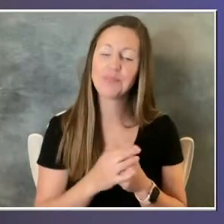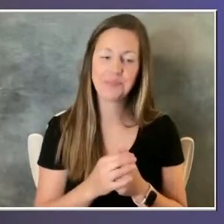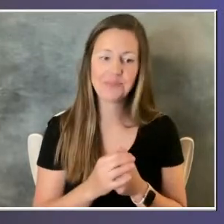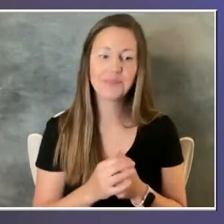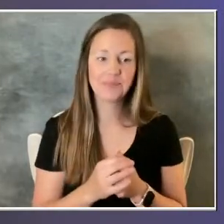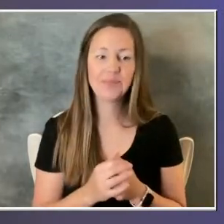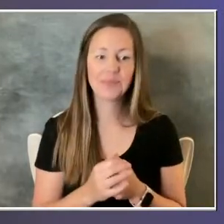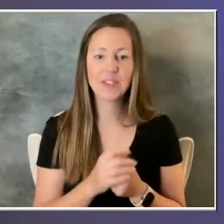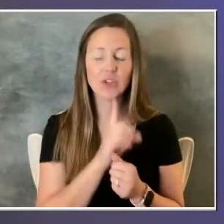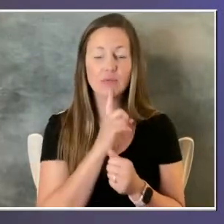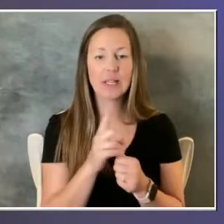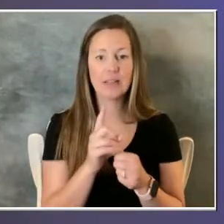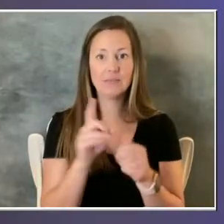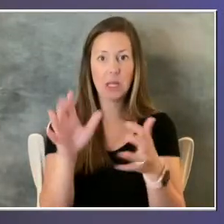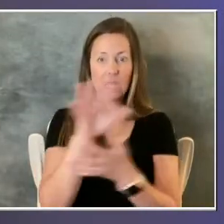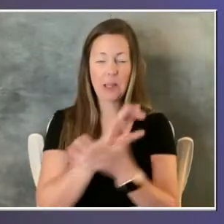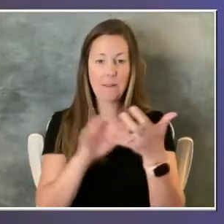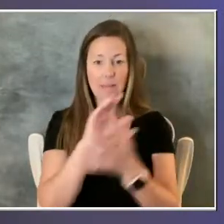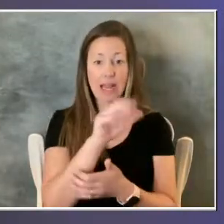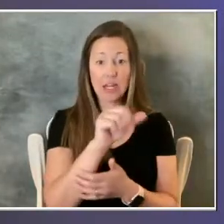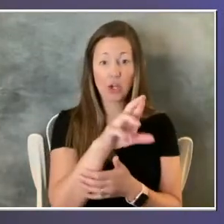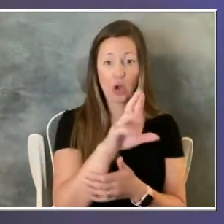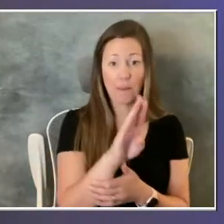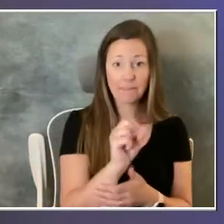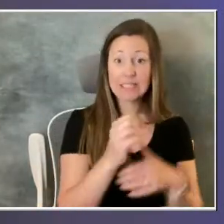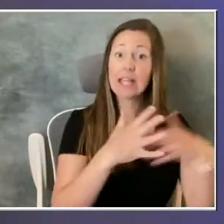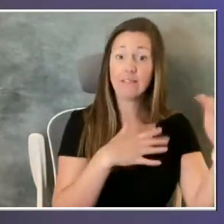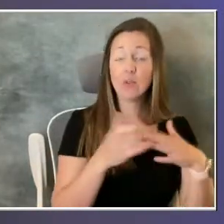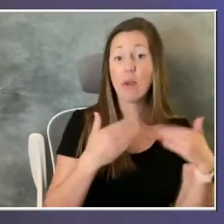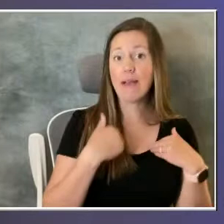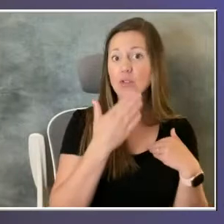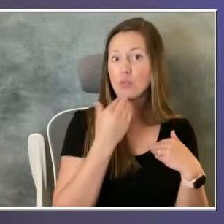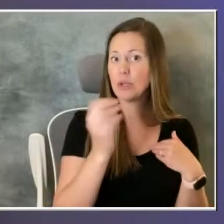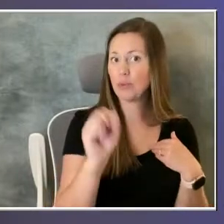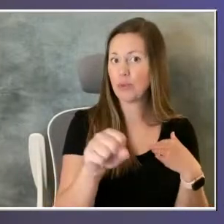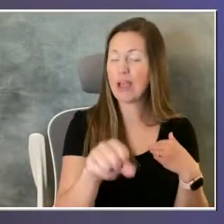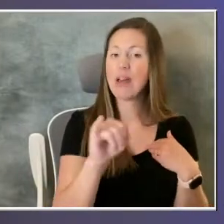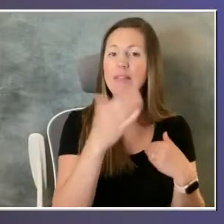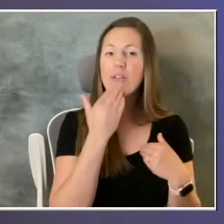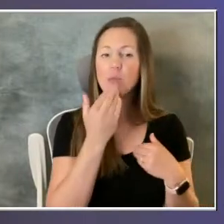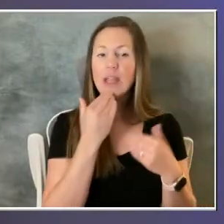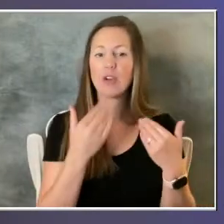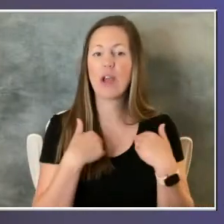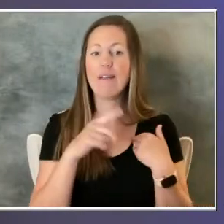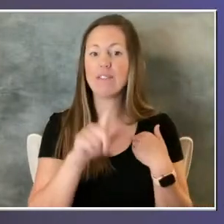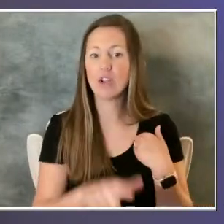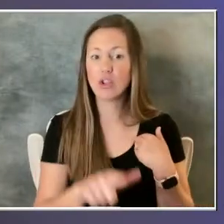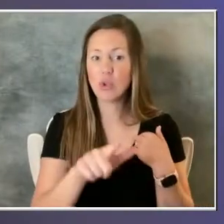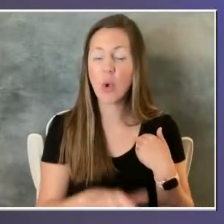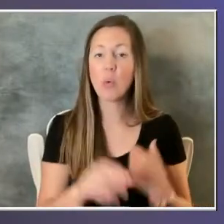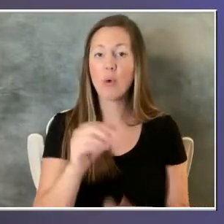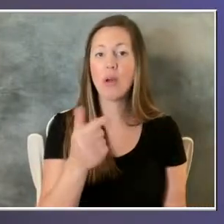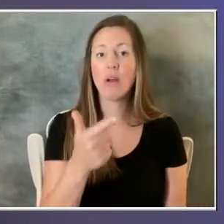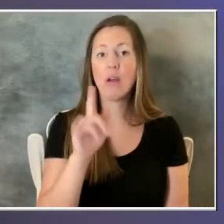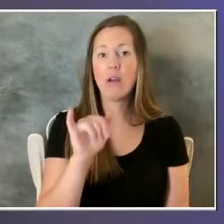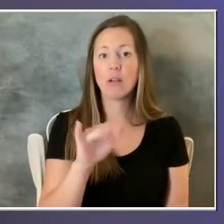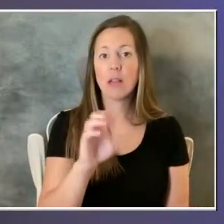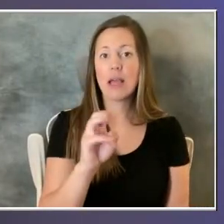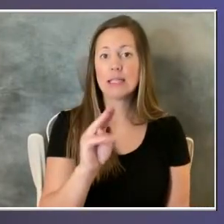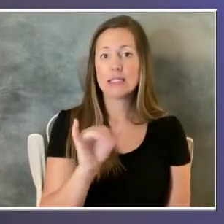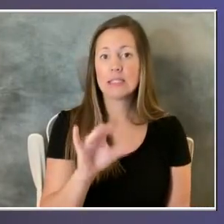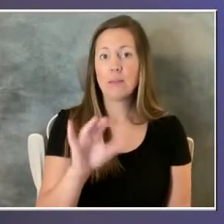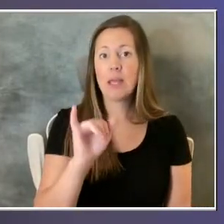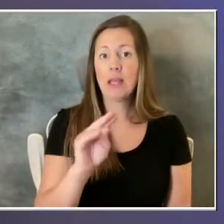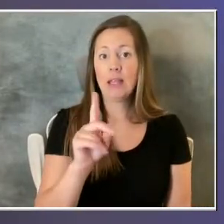combining the carb, even though it has a sweetener, this sweetener have low glycemic index, along with fiber, along